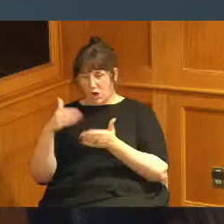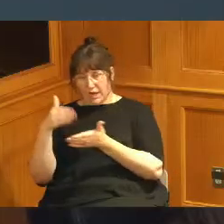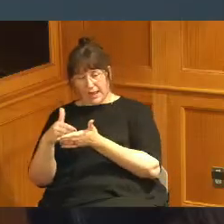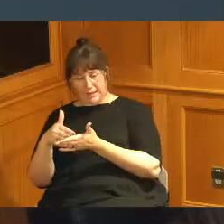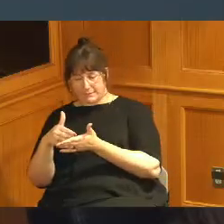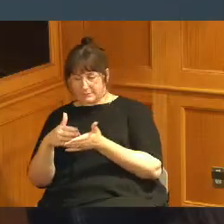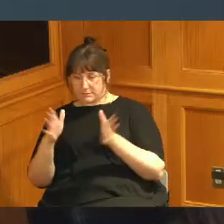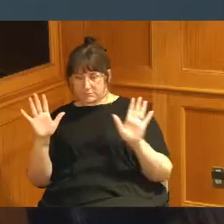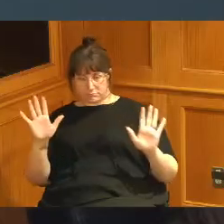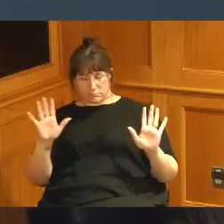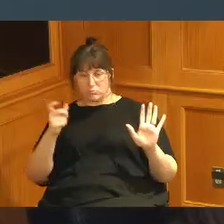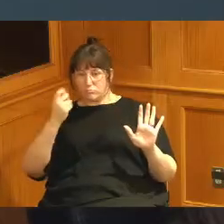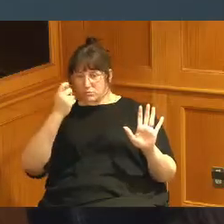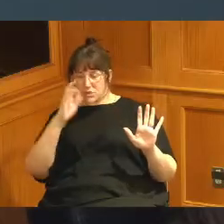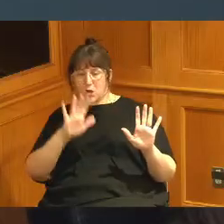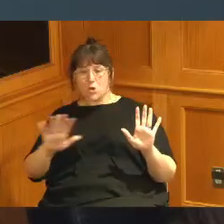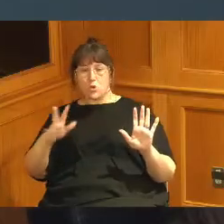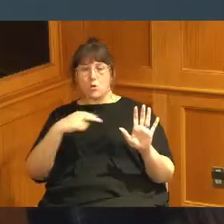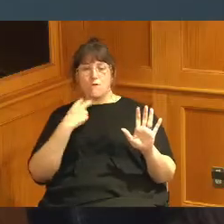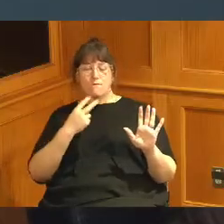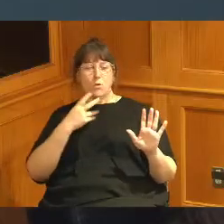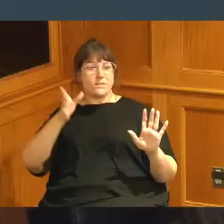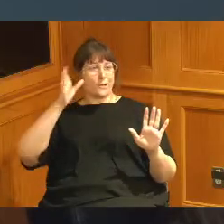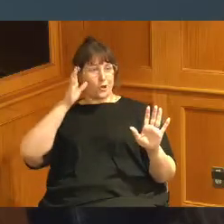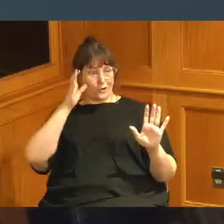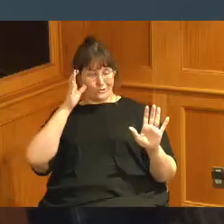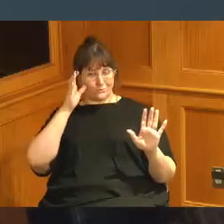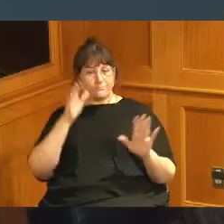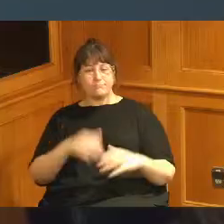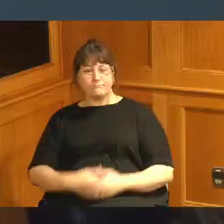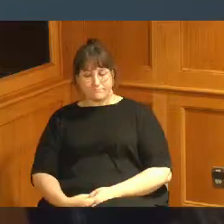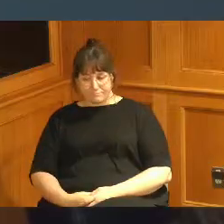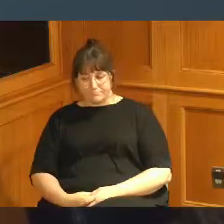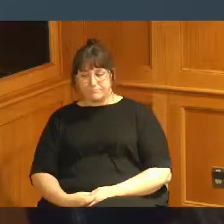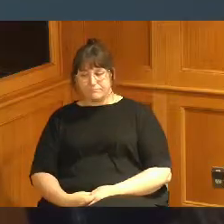that your voice was heard was important to me. I'm